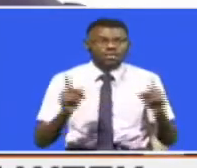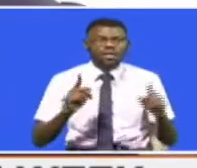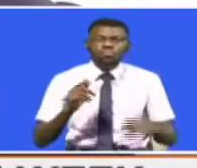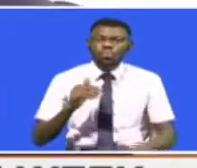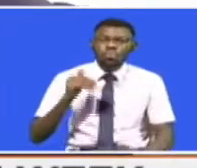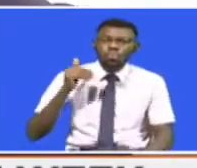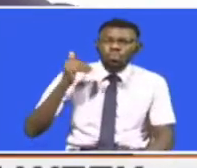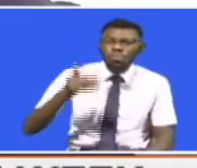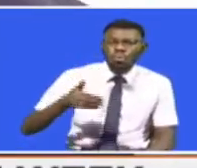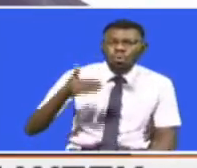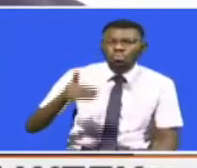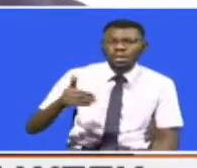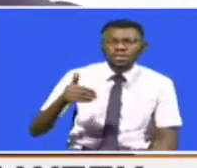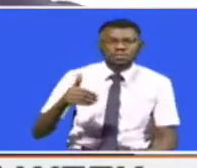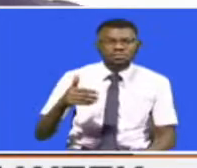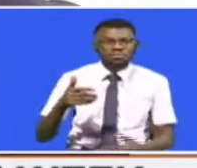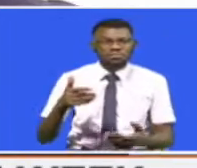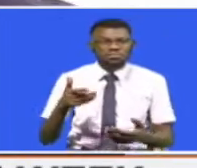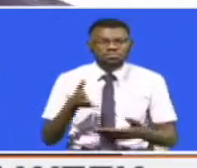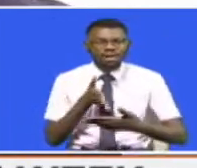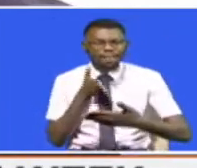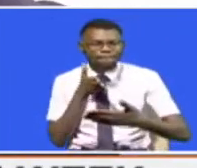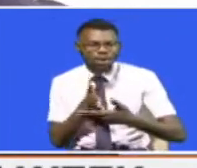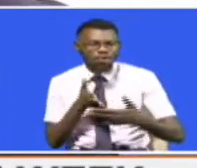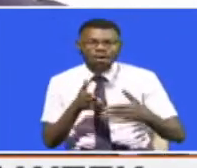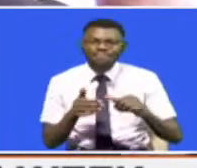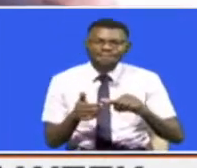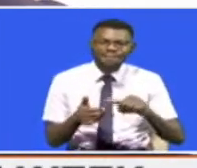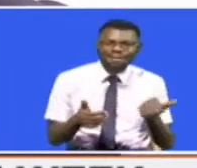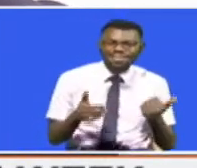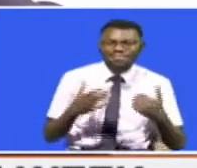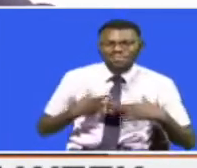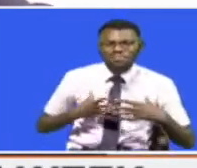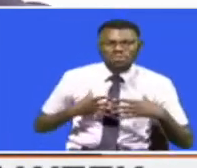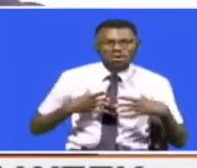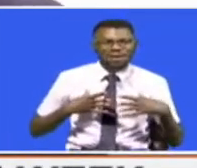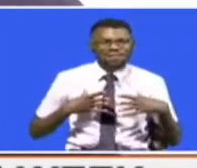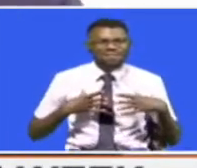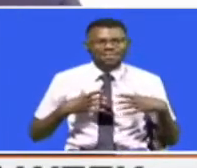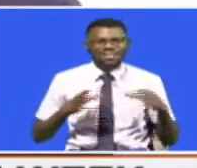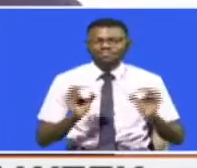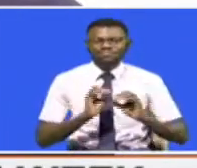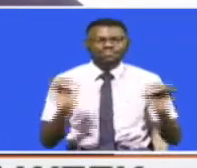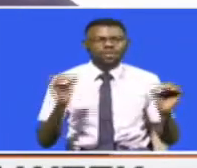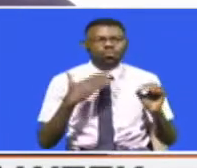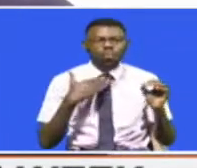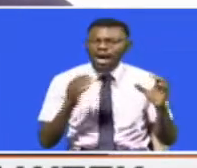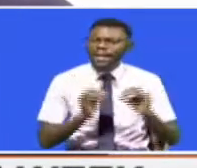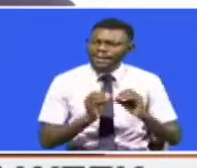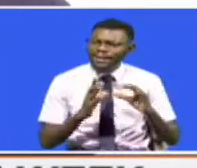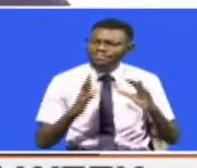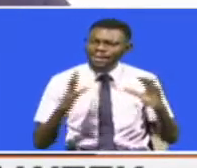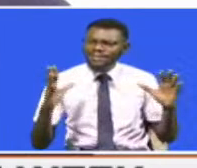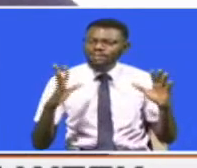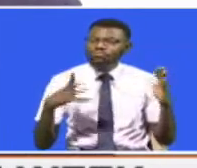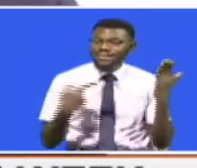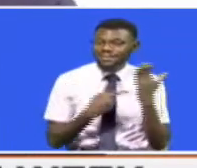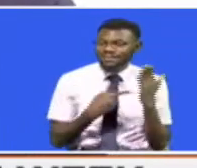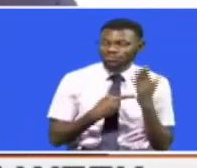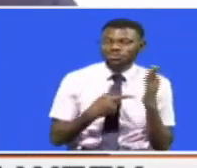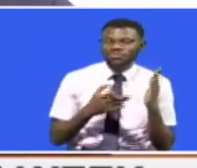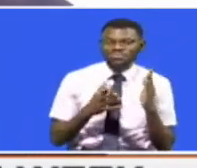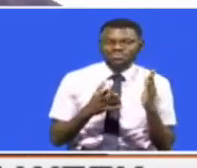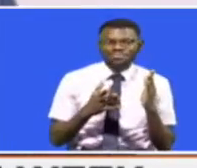costs, and all costs really means then stopping others who can then not be able to afford, in which case then just expanding that digital divide, which I'm sure is